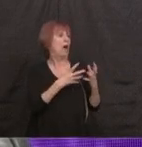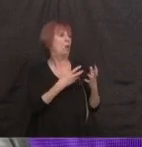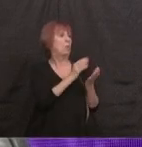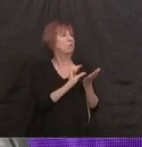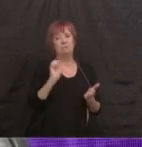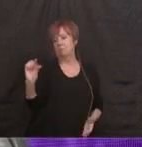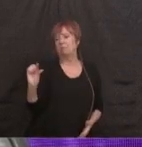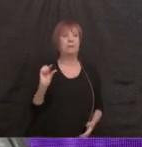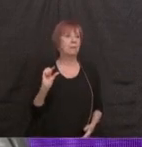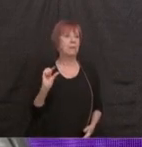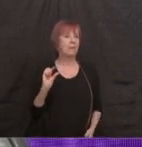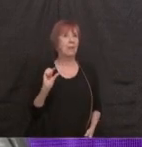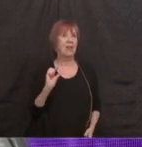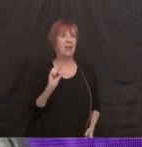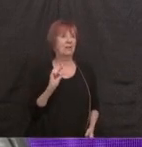you know,